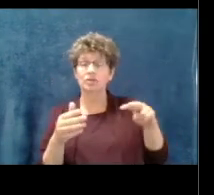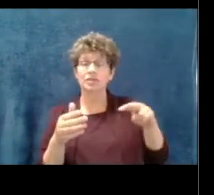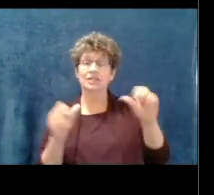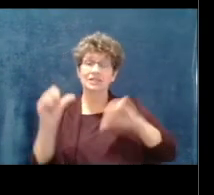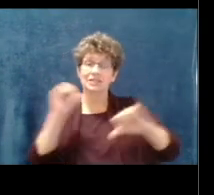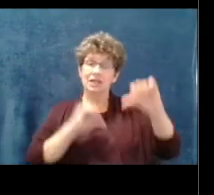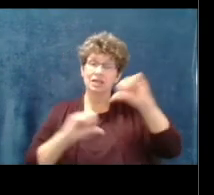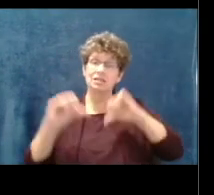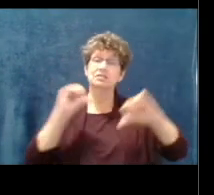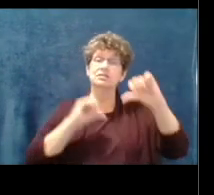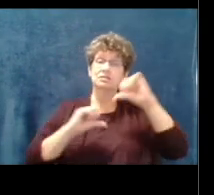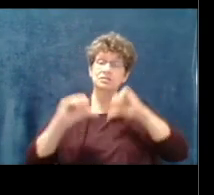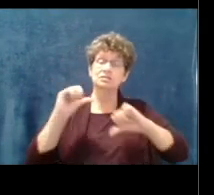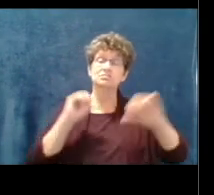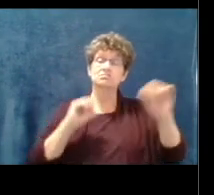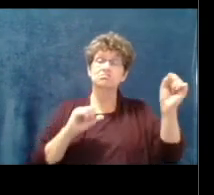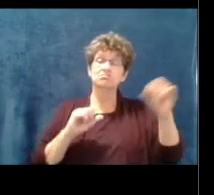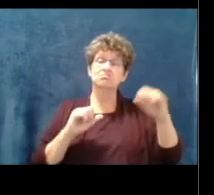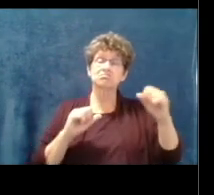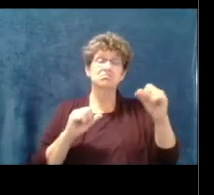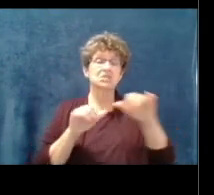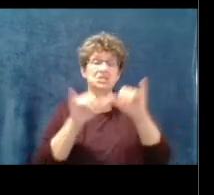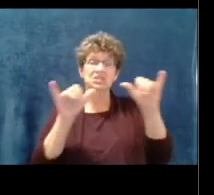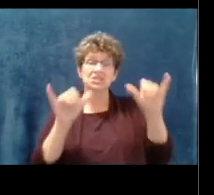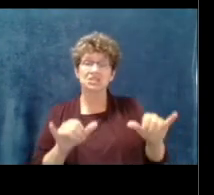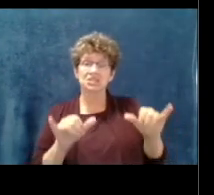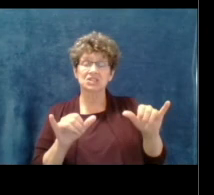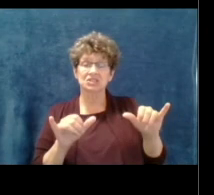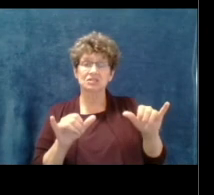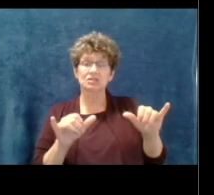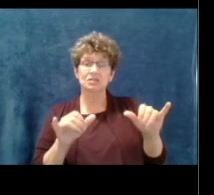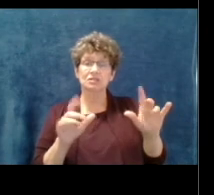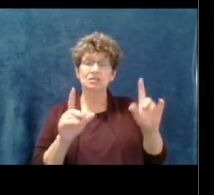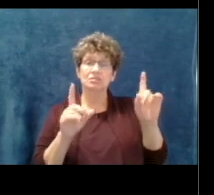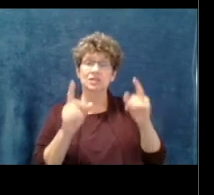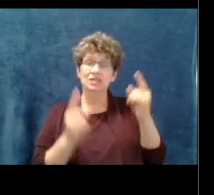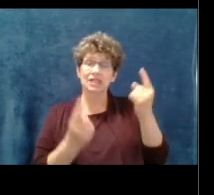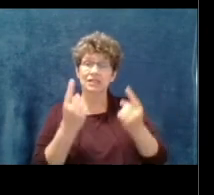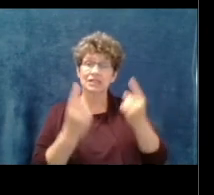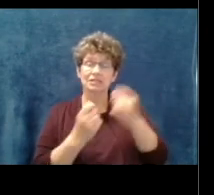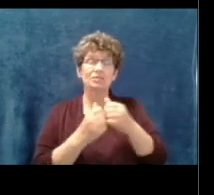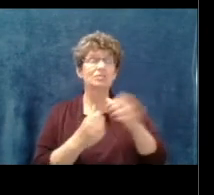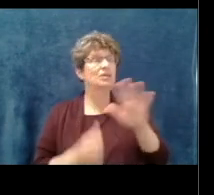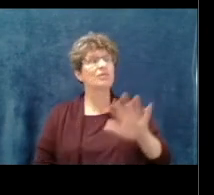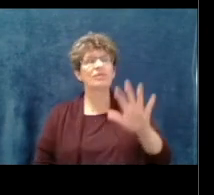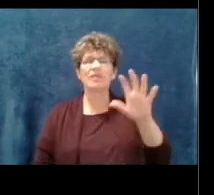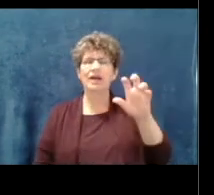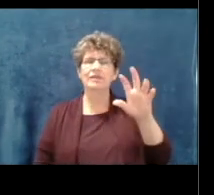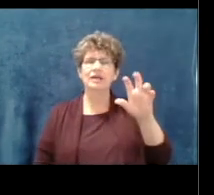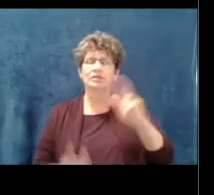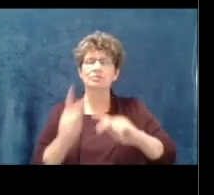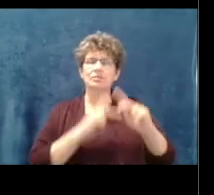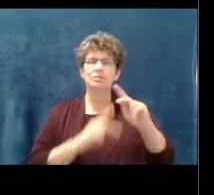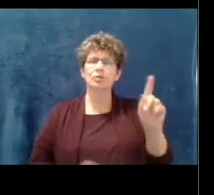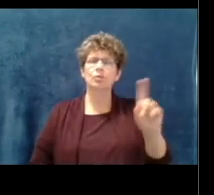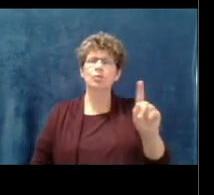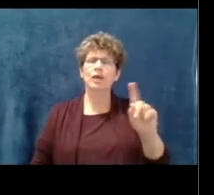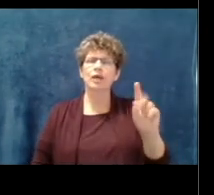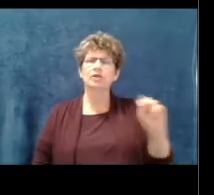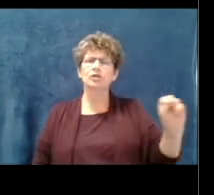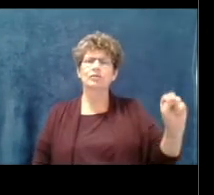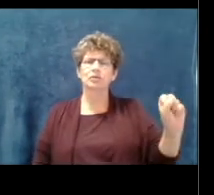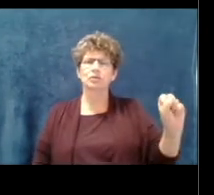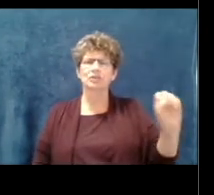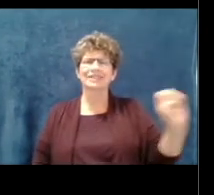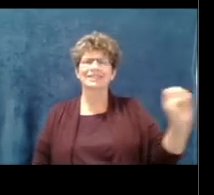system was tested in about 500 participants in Nova Scotia. An average of 80% of them who used the